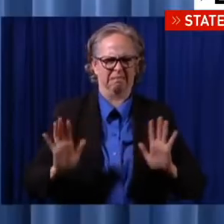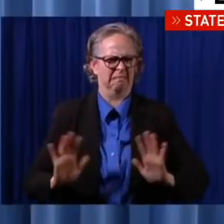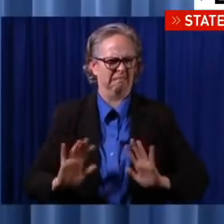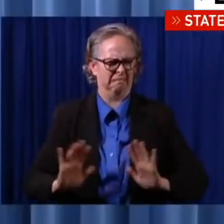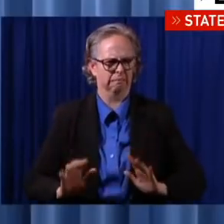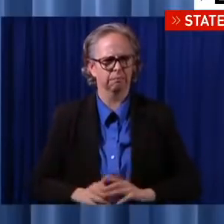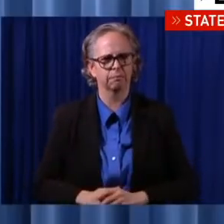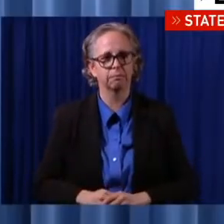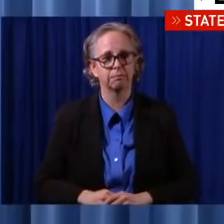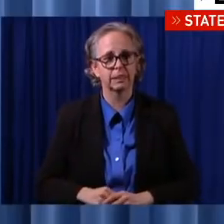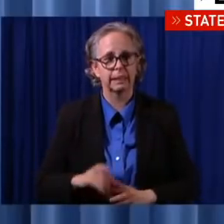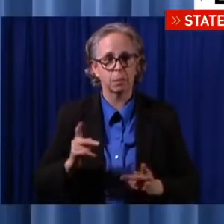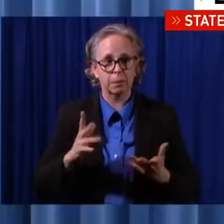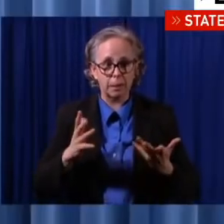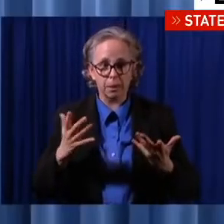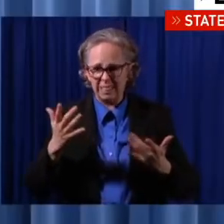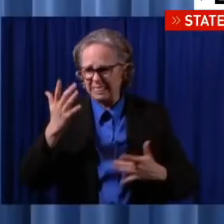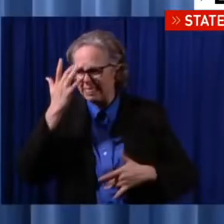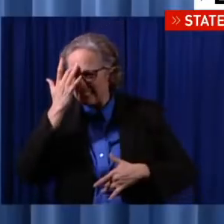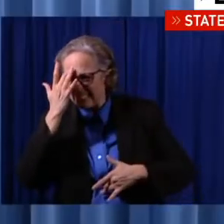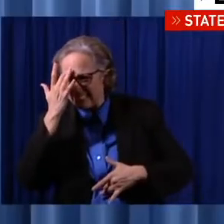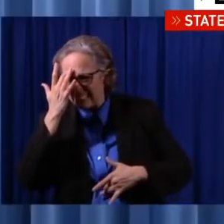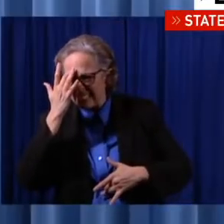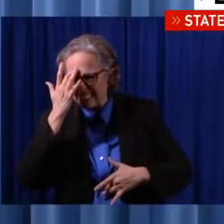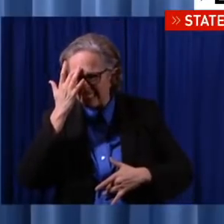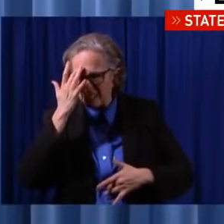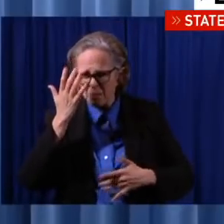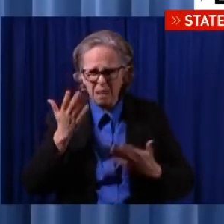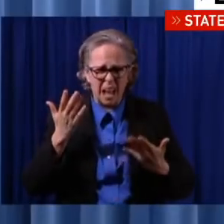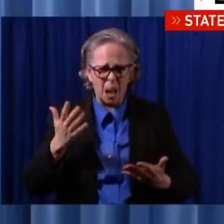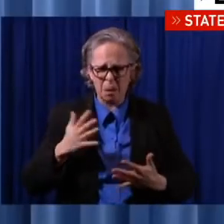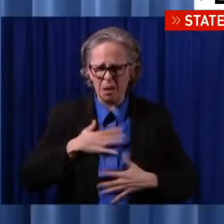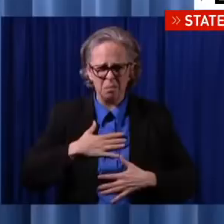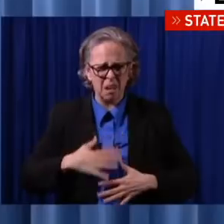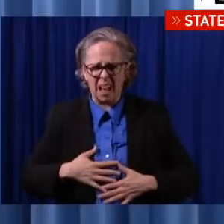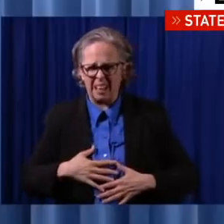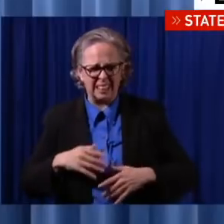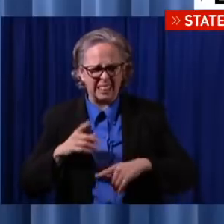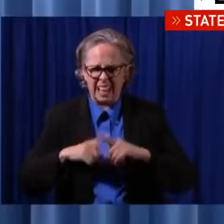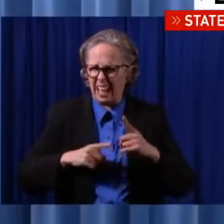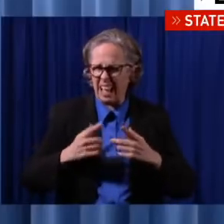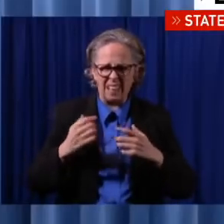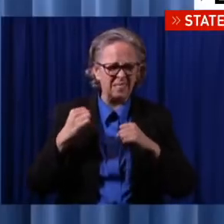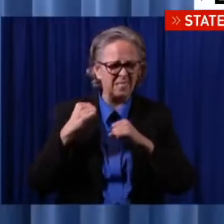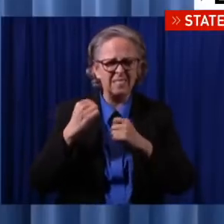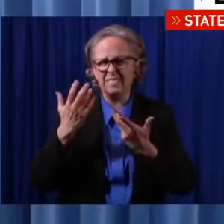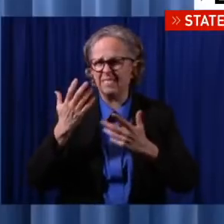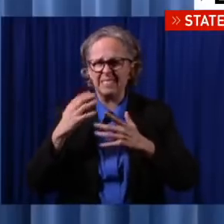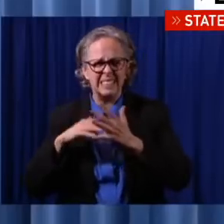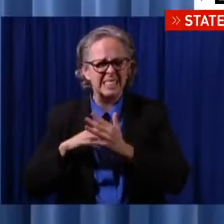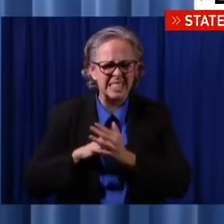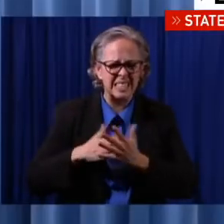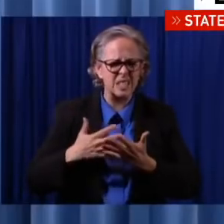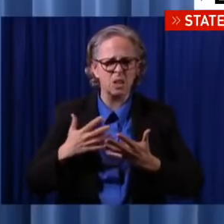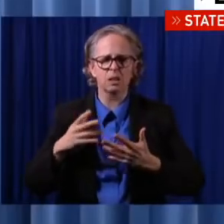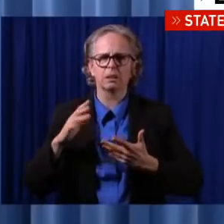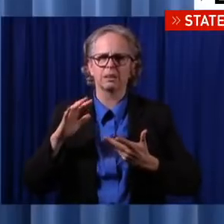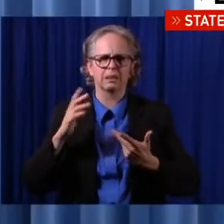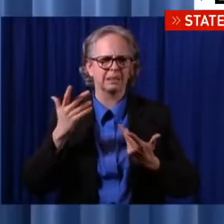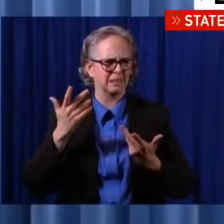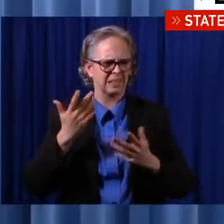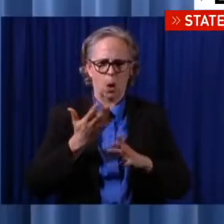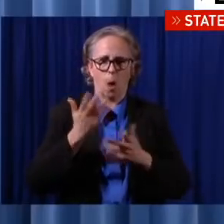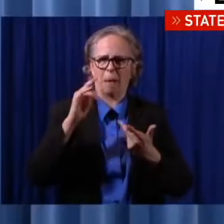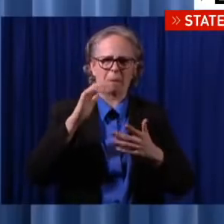a compromised medical condition, they should be very, very, very careful in regard to